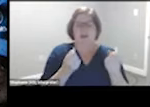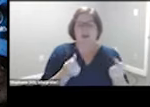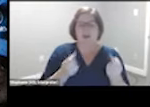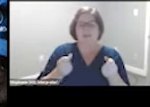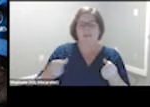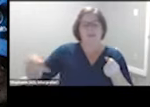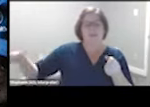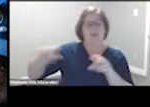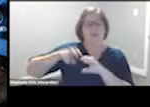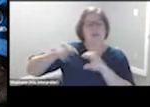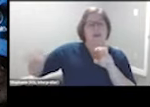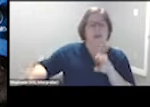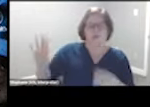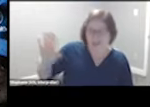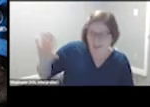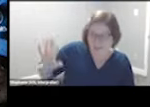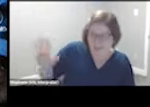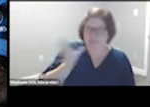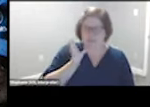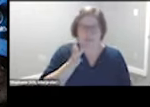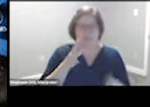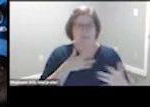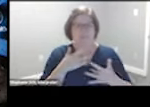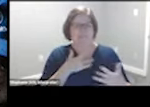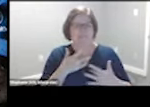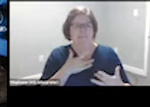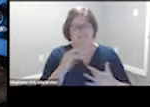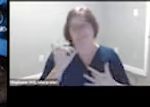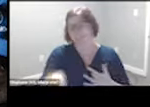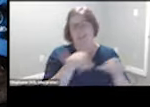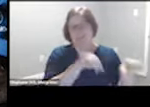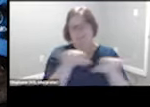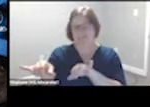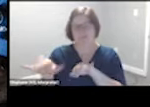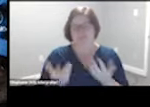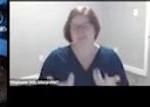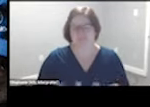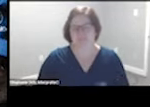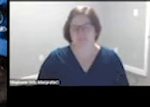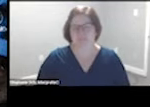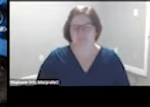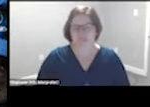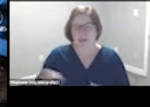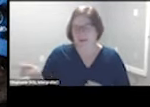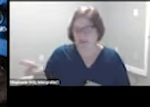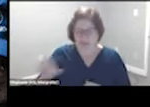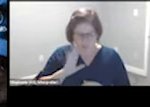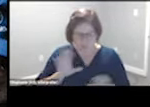out of the car and then wave her hands, and then she just start worrying. Will my boys can do well? Will